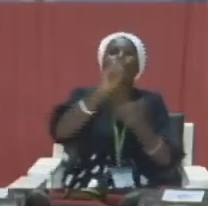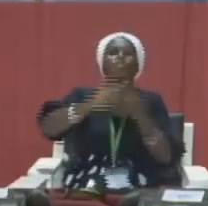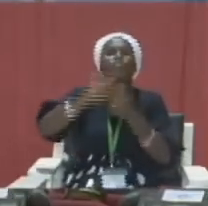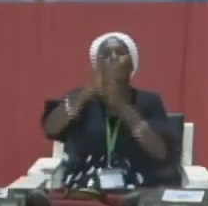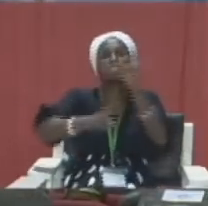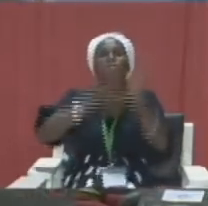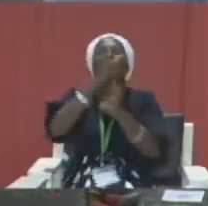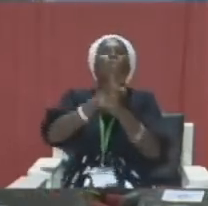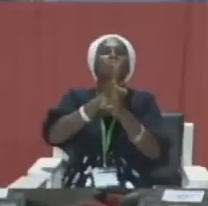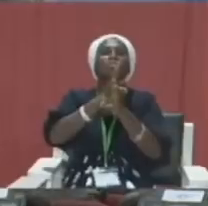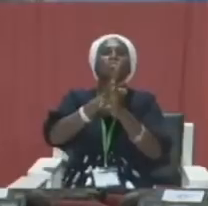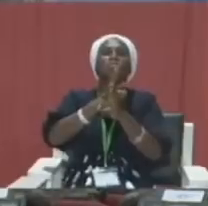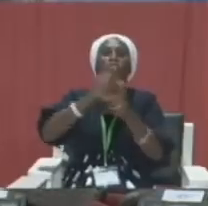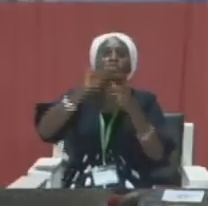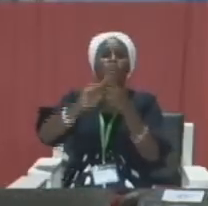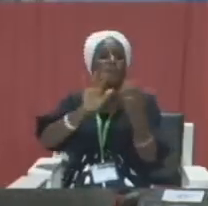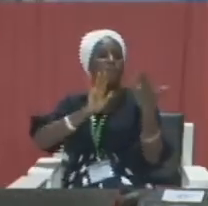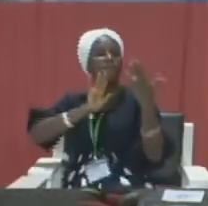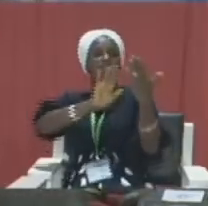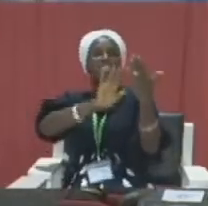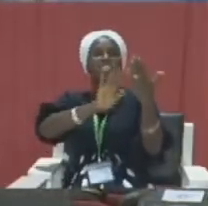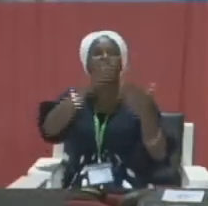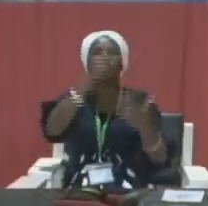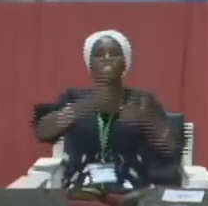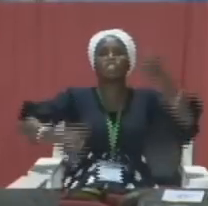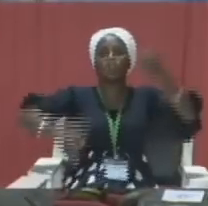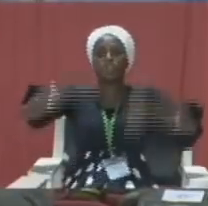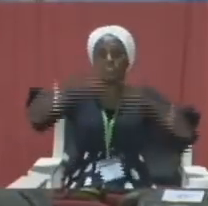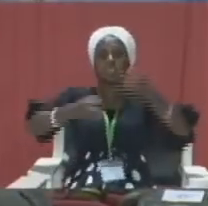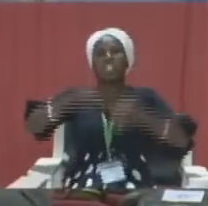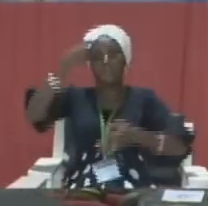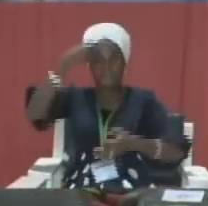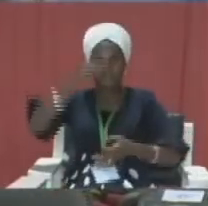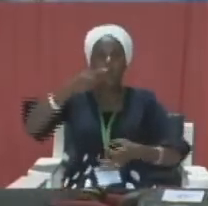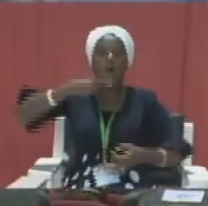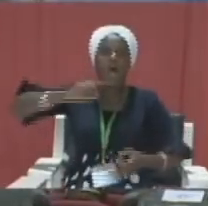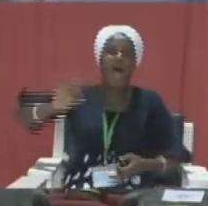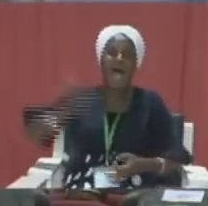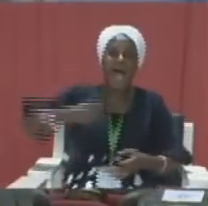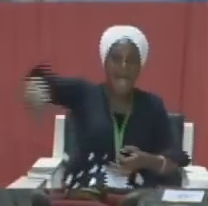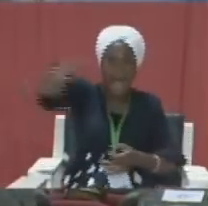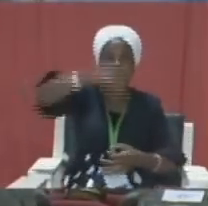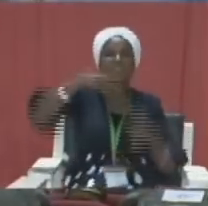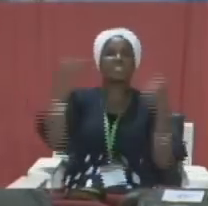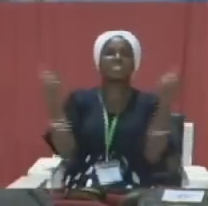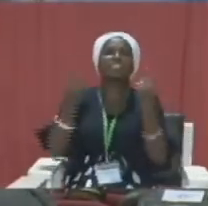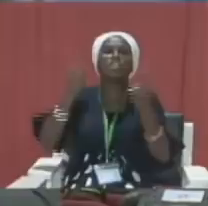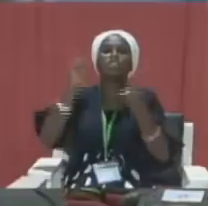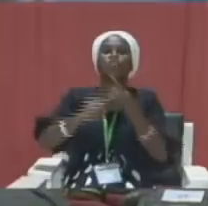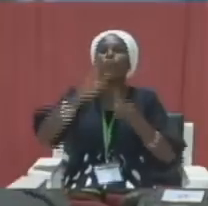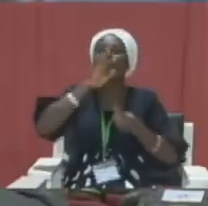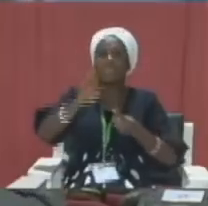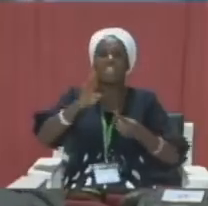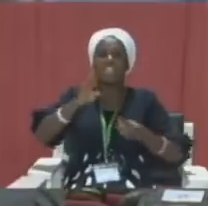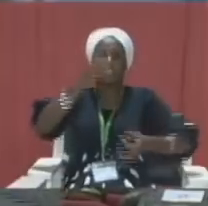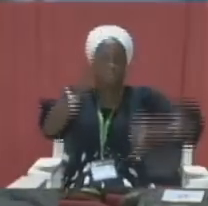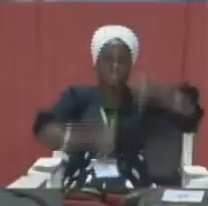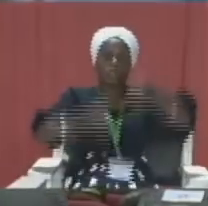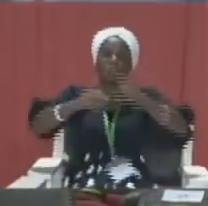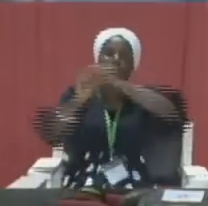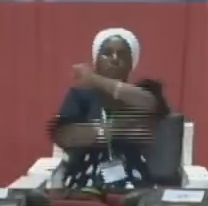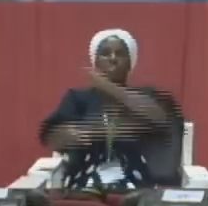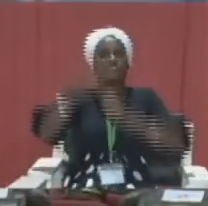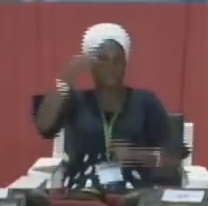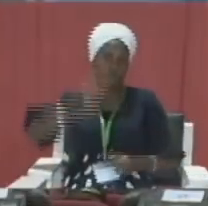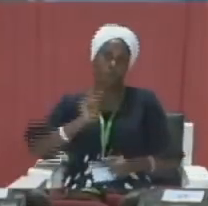to face the judgment for our sin, to be judged in our place, and that